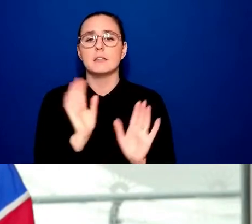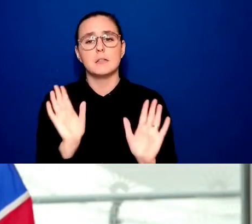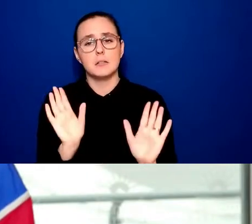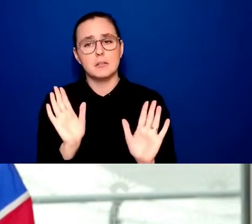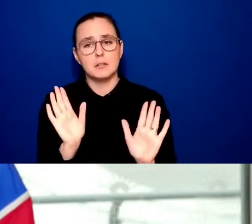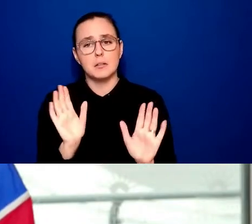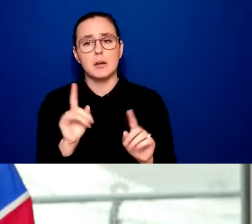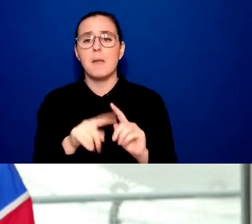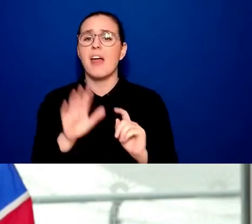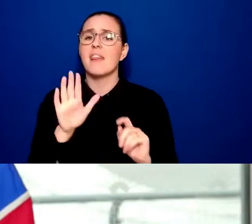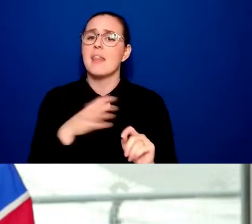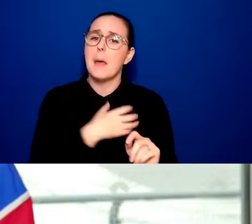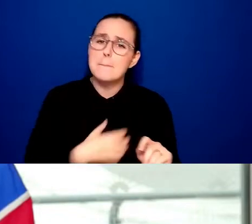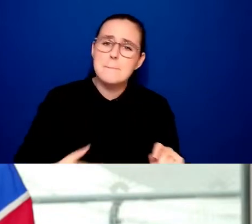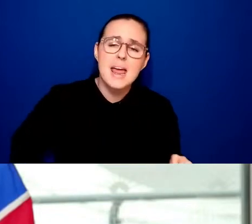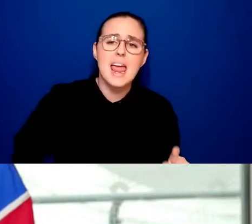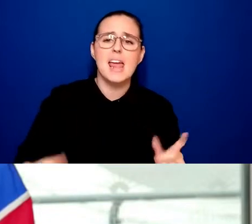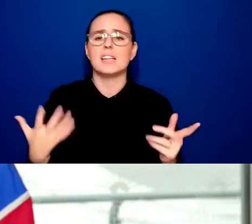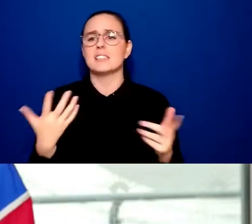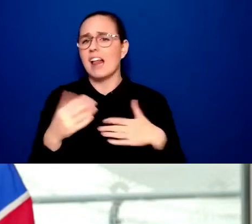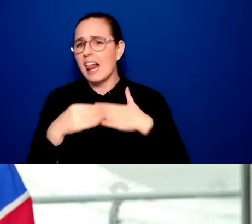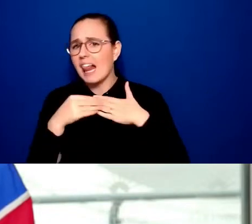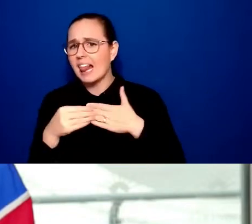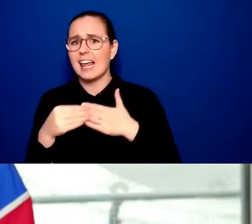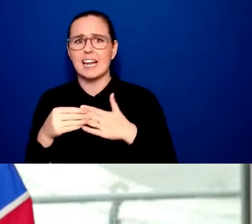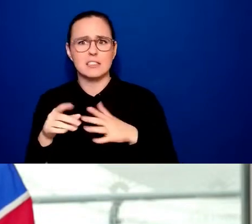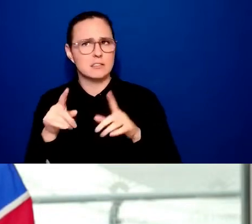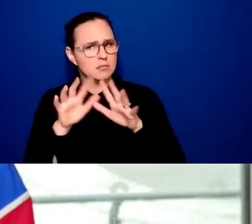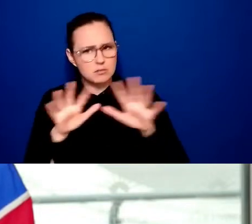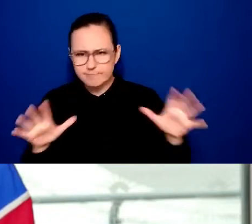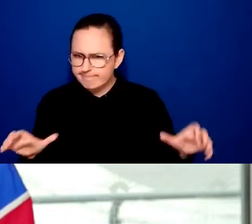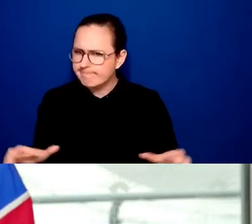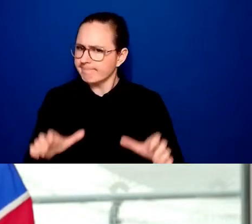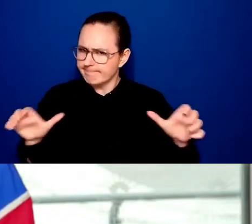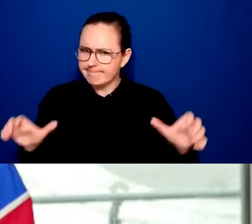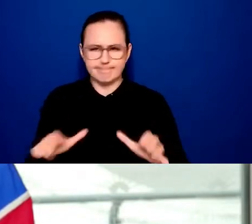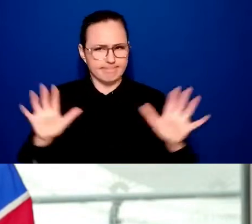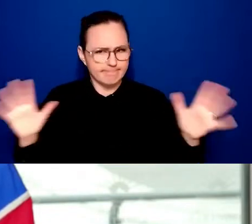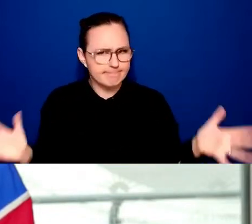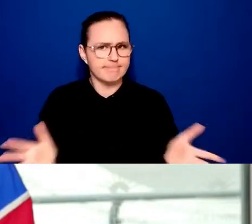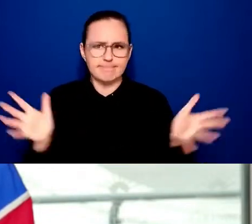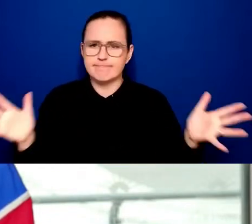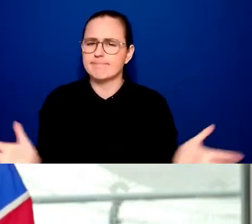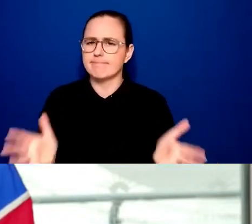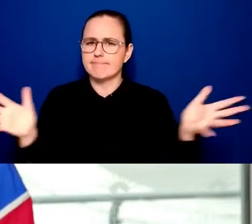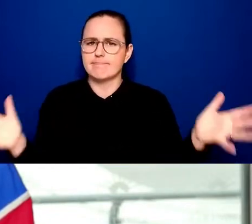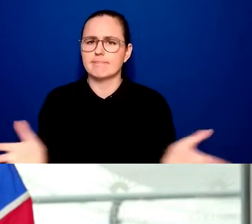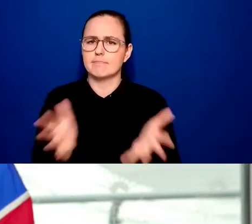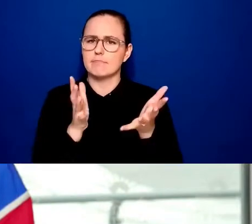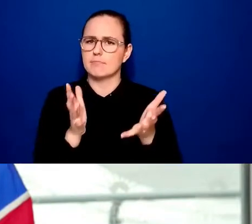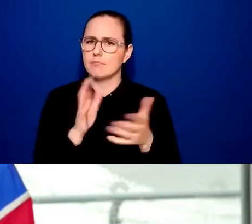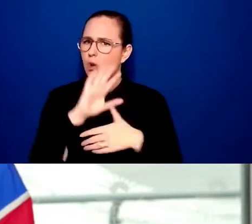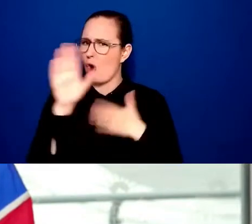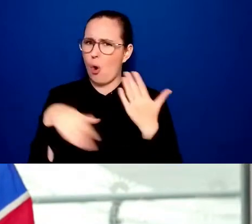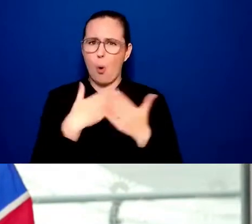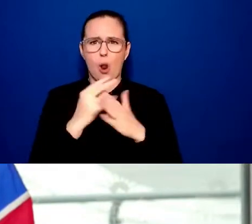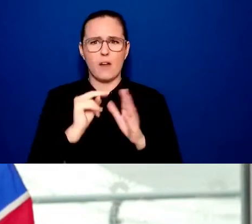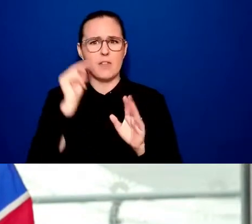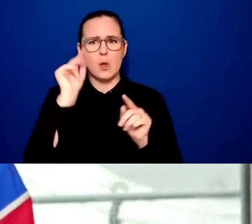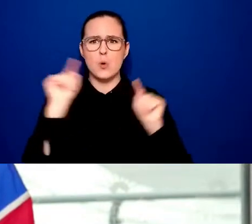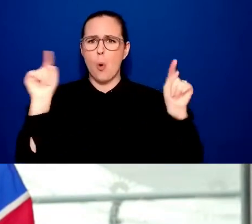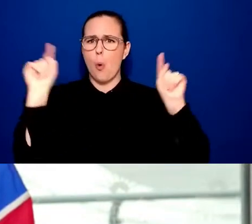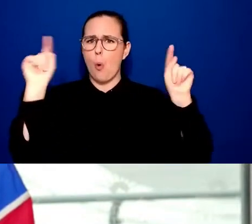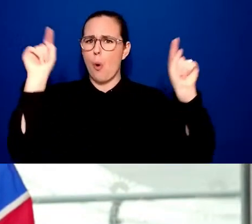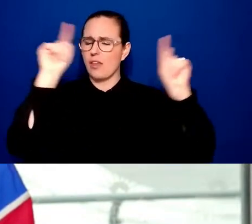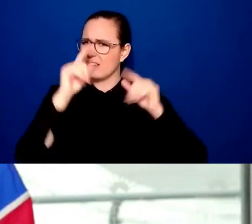Mayor Ackerman, as Mayor Bumstead in Dawson Creek. And all of our mayors, Mayor Hall, and all of the mayors in the